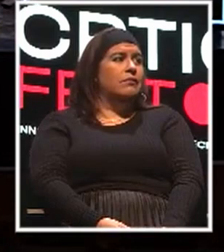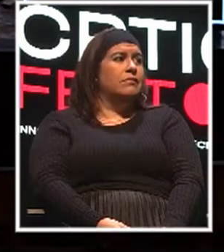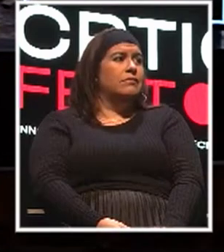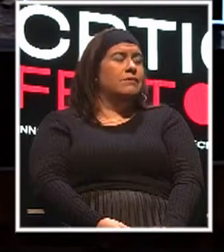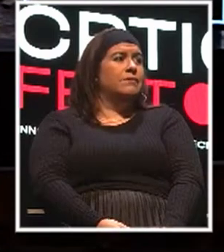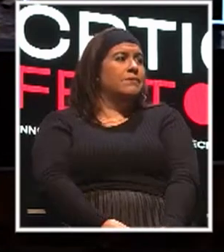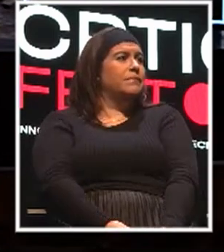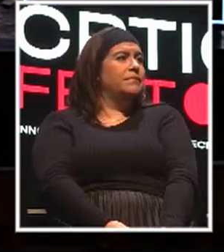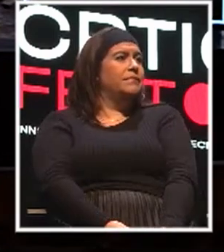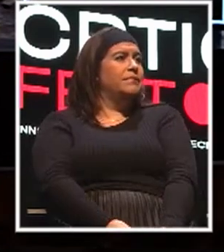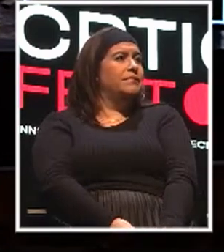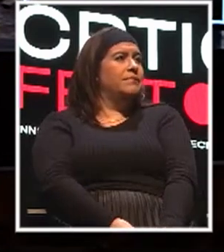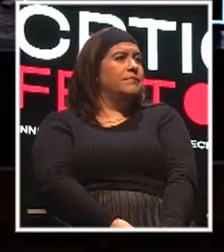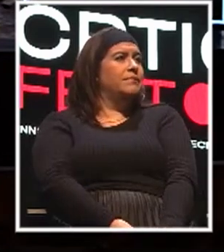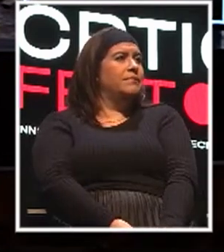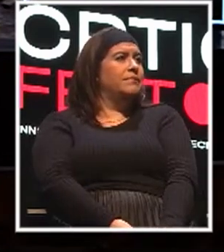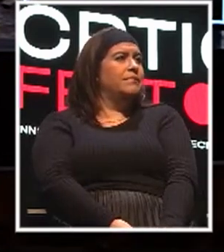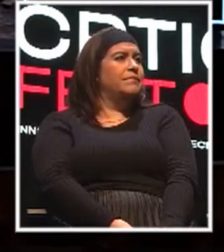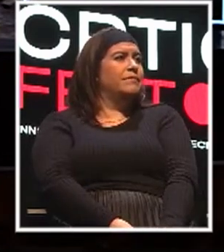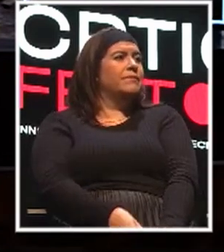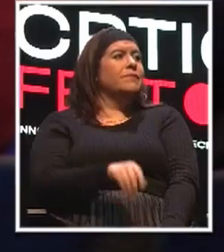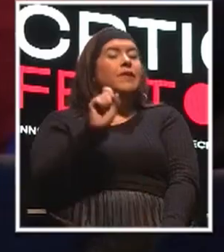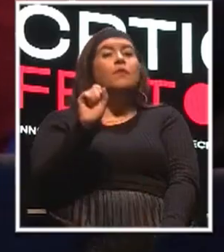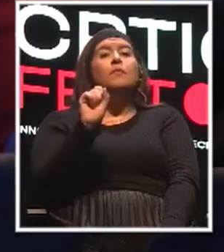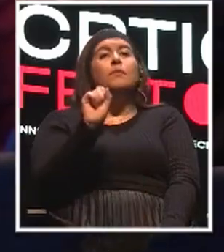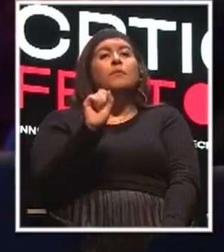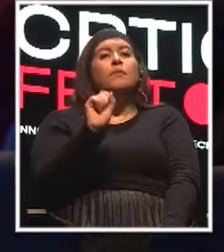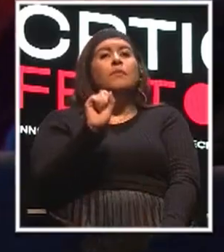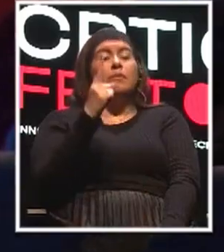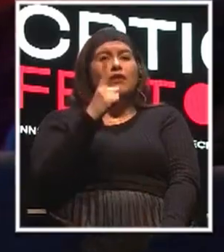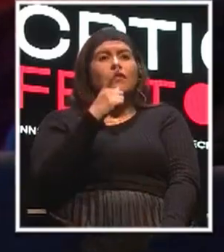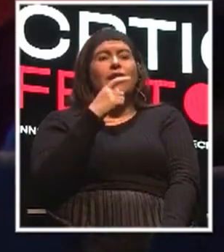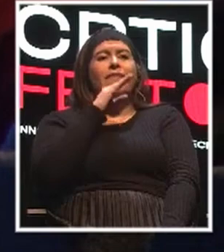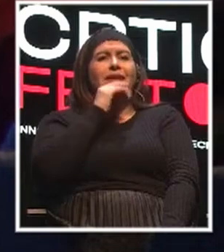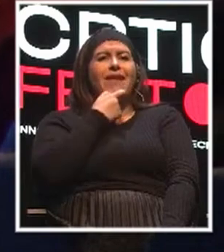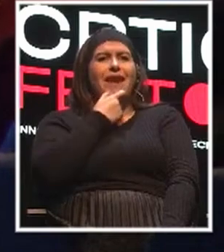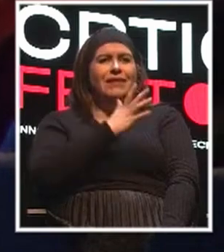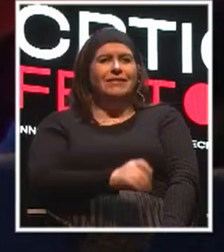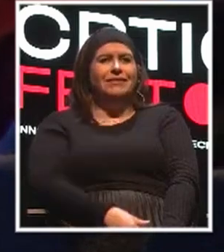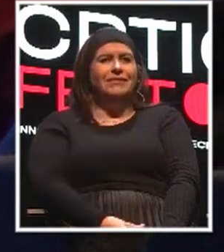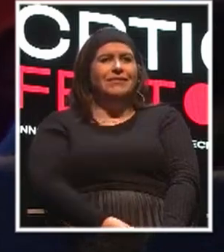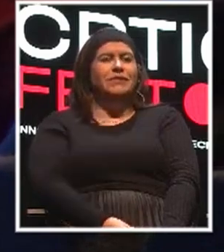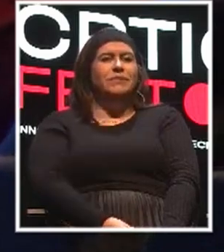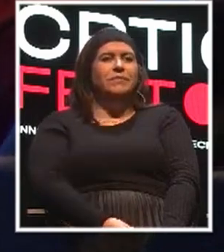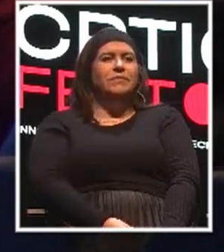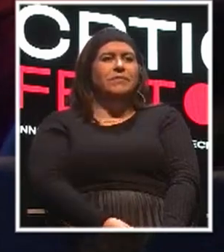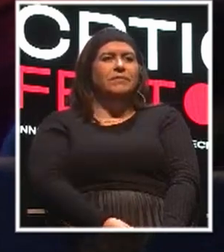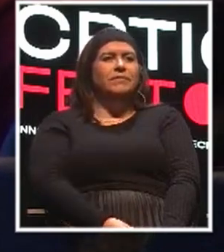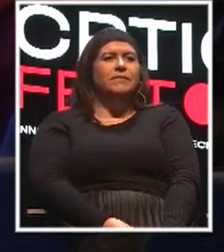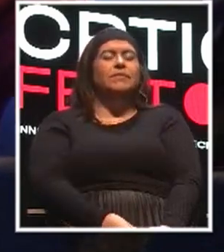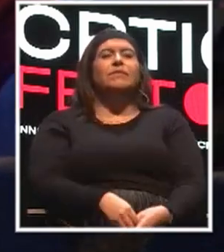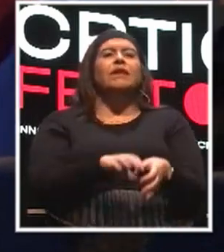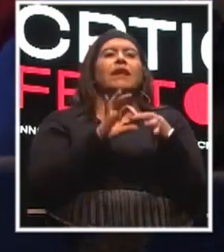Hi. First of all, English. Oh, thank you. Thanks for the talk.